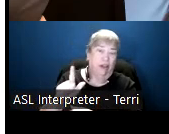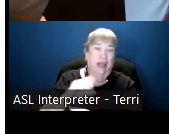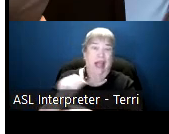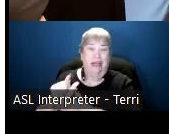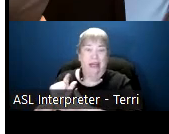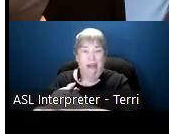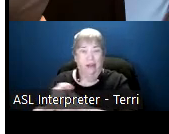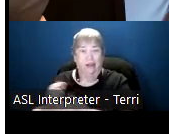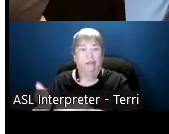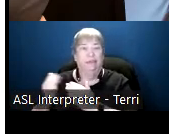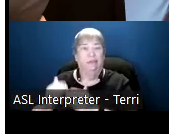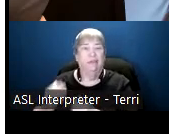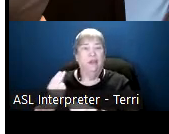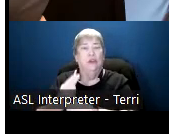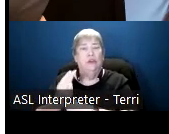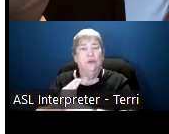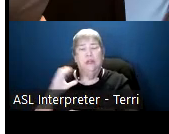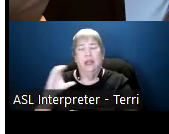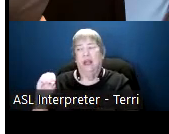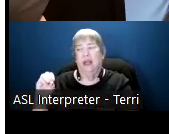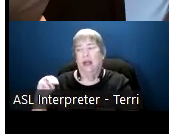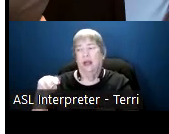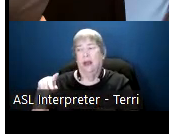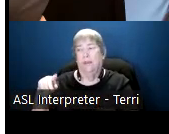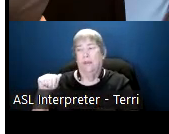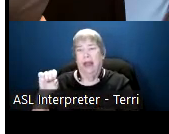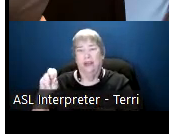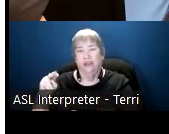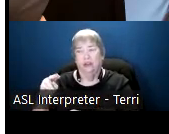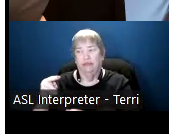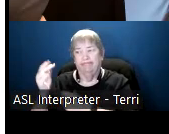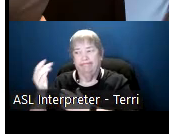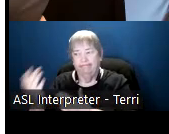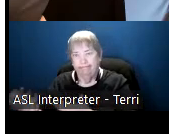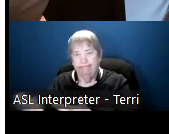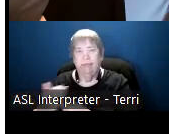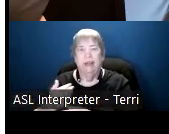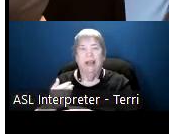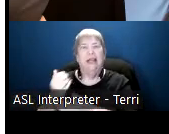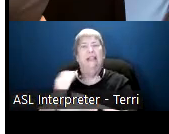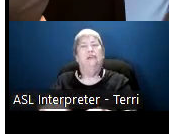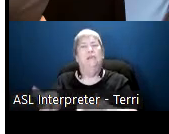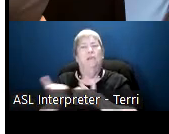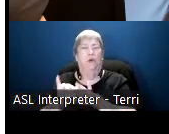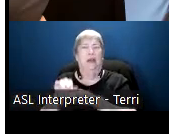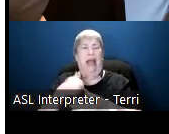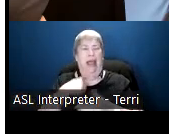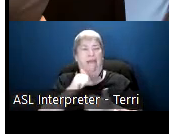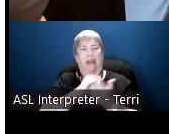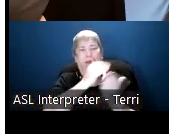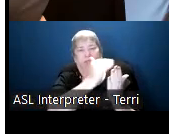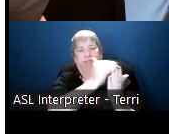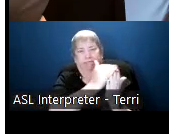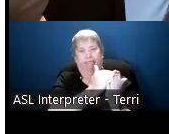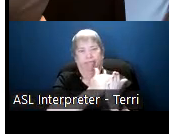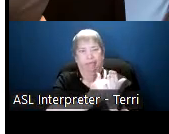compassionately. These are some important things to have in writing for these folks that are doing this work. So here